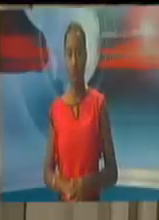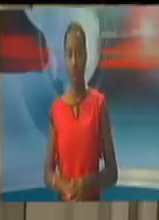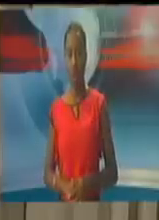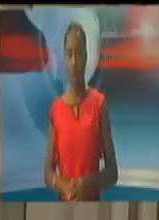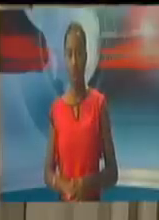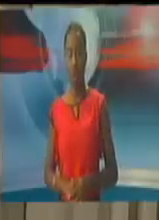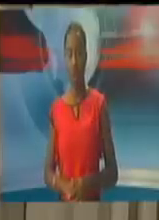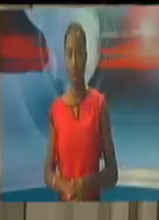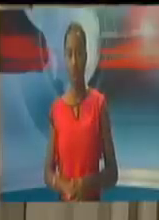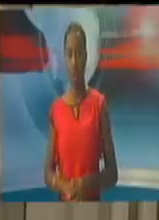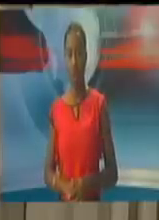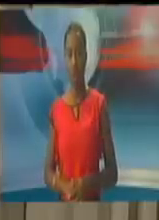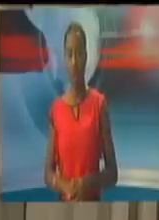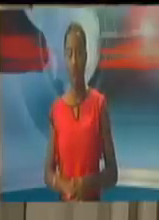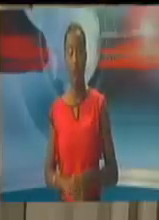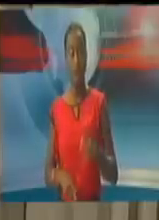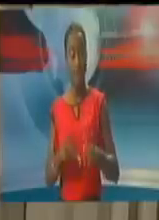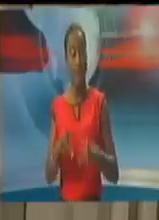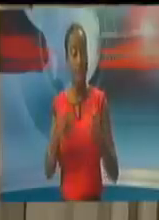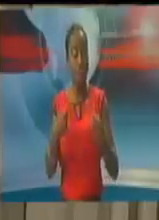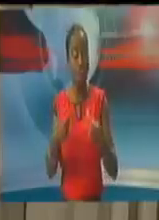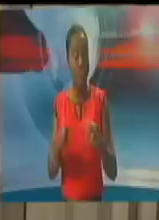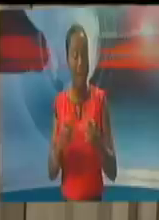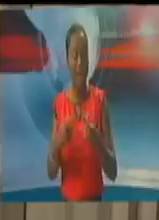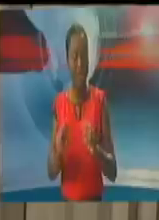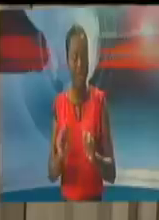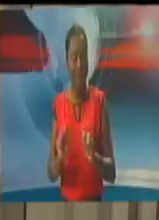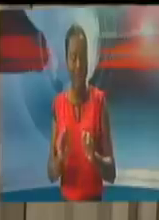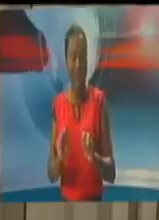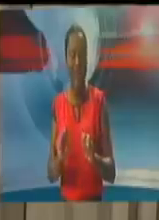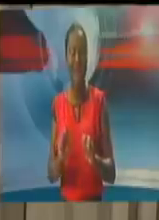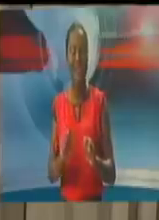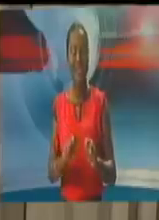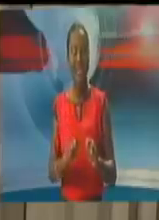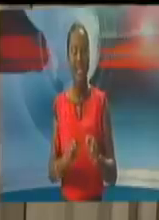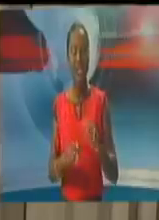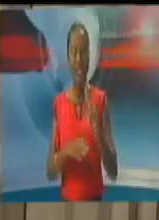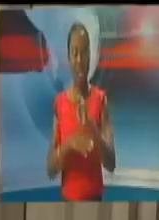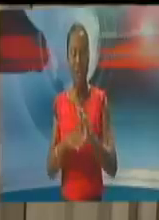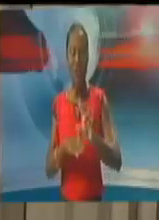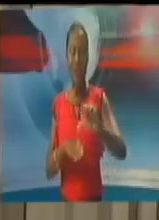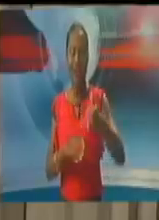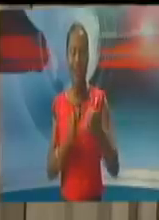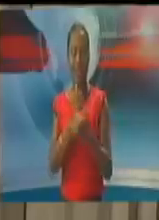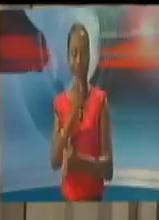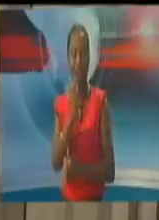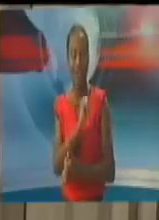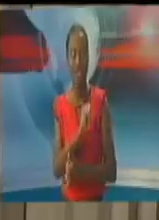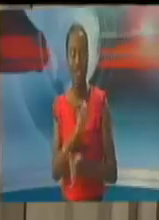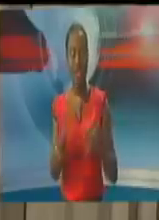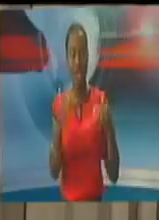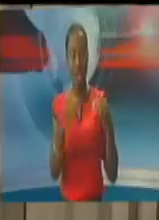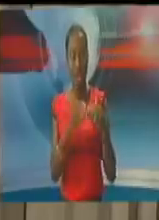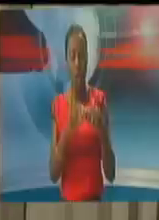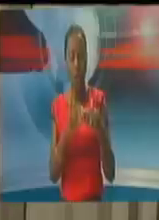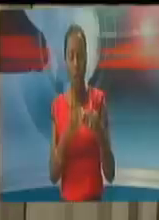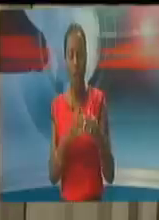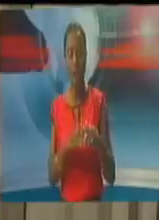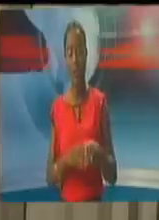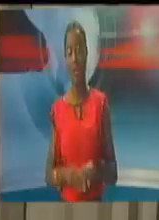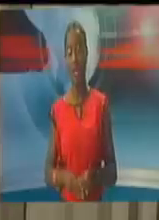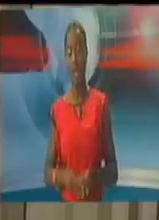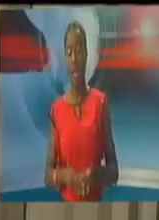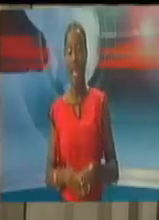is their people trying to do right now. Yesterday, on the instructions of the Prime Minister, a letter was